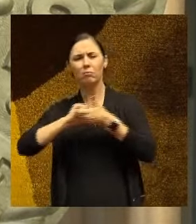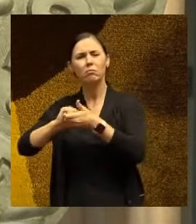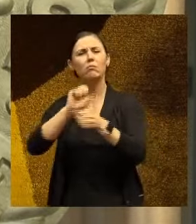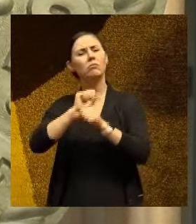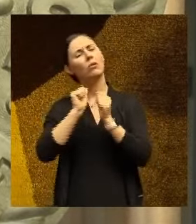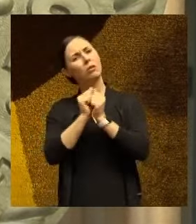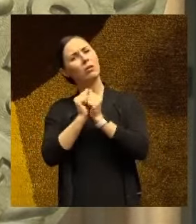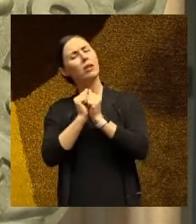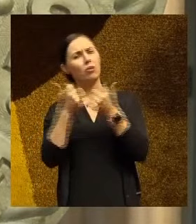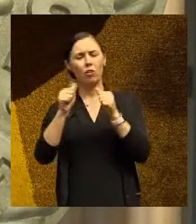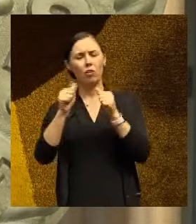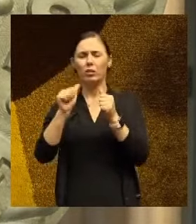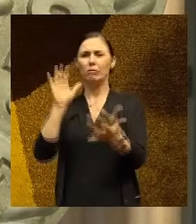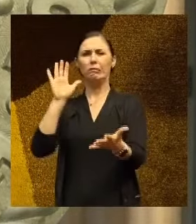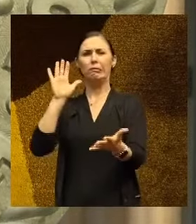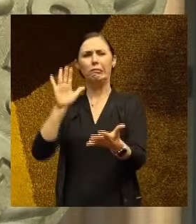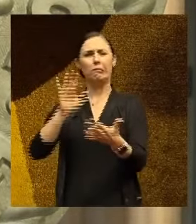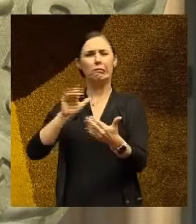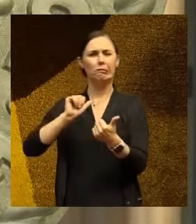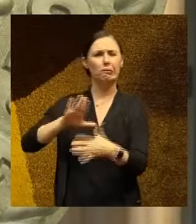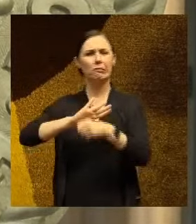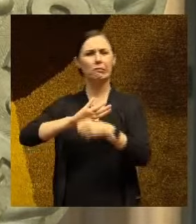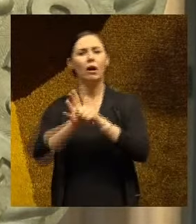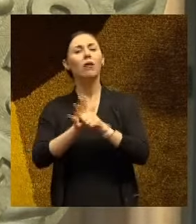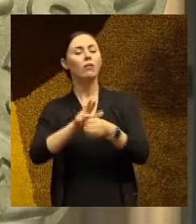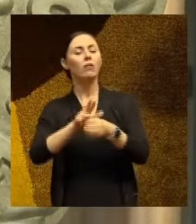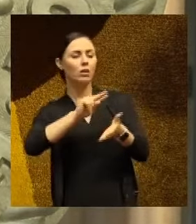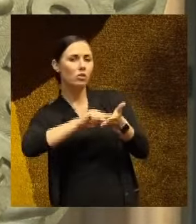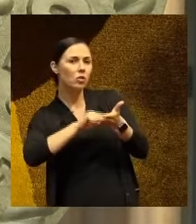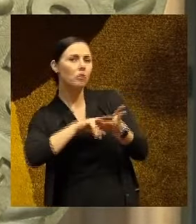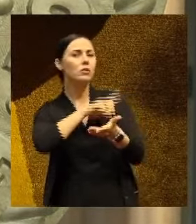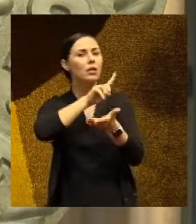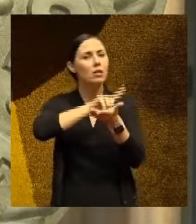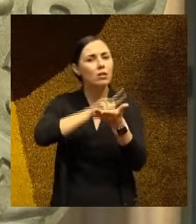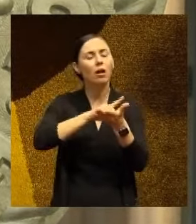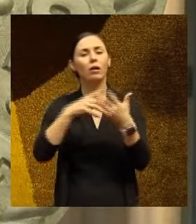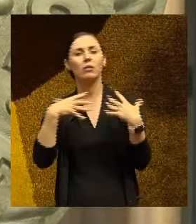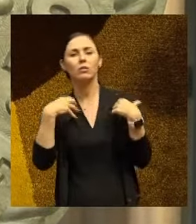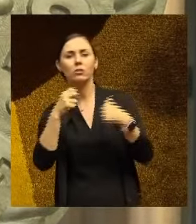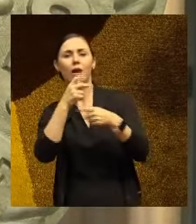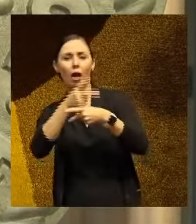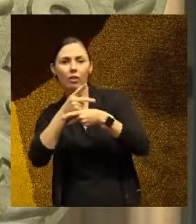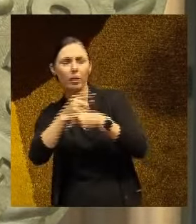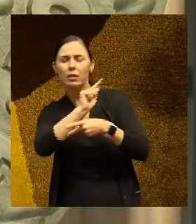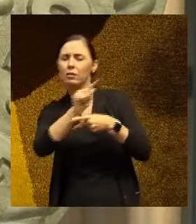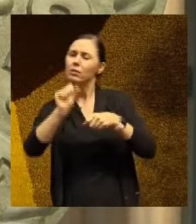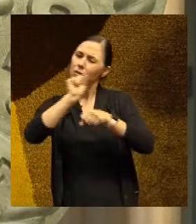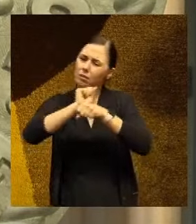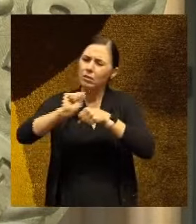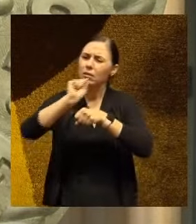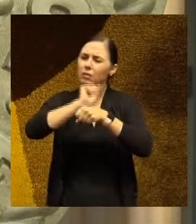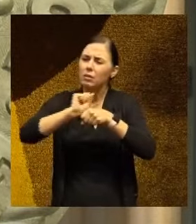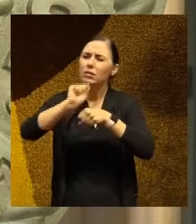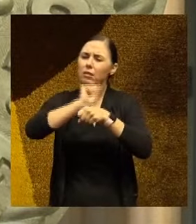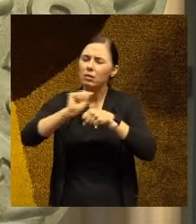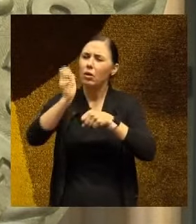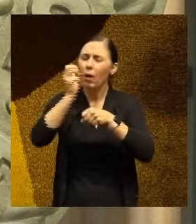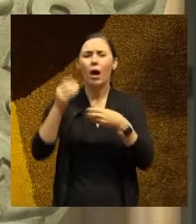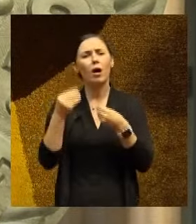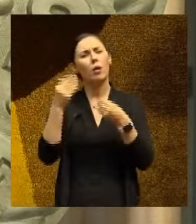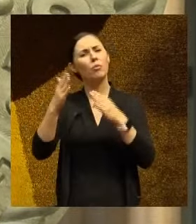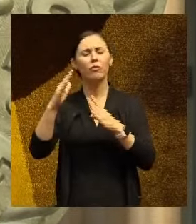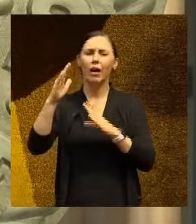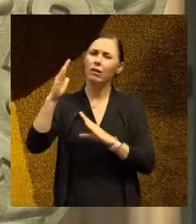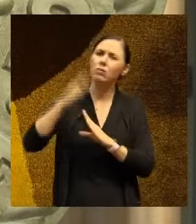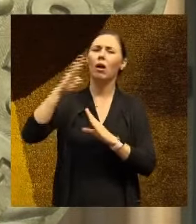nurses, doctors, and healthcare professionals have worked endless shifts to provide quality care and keep our